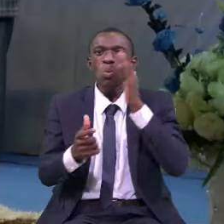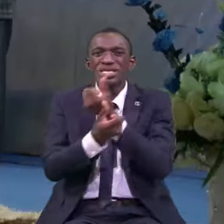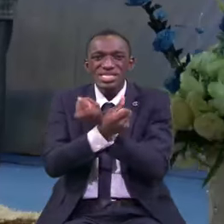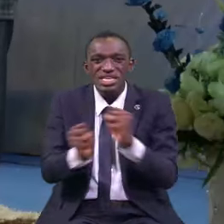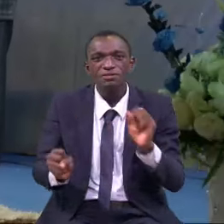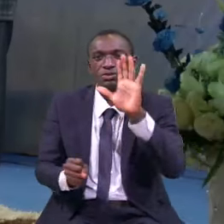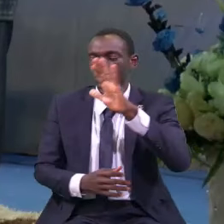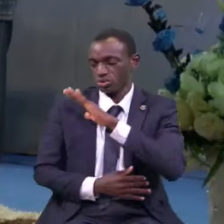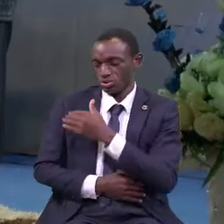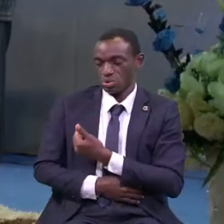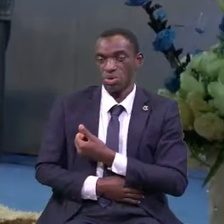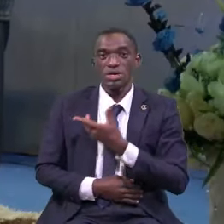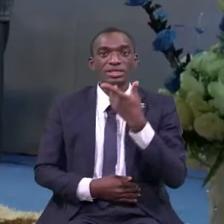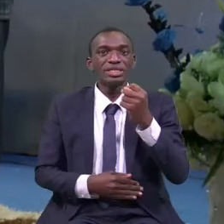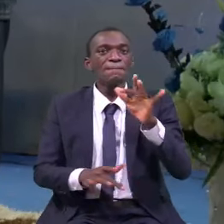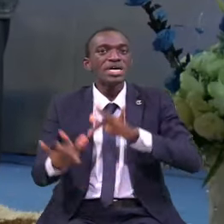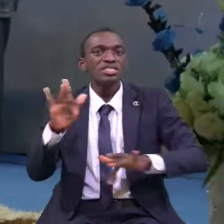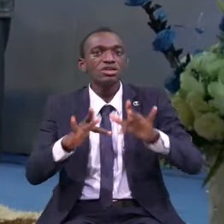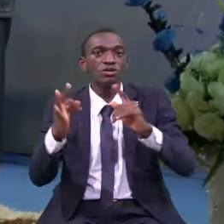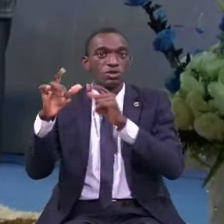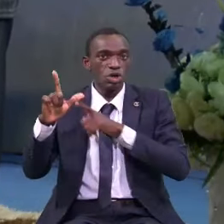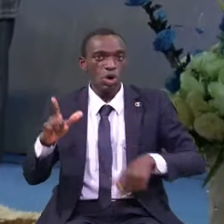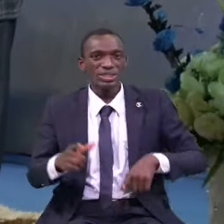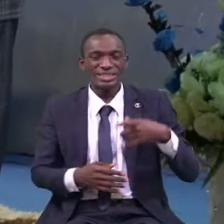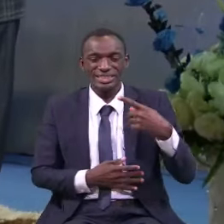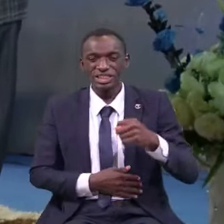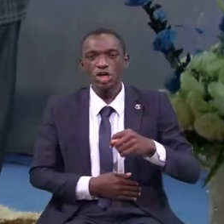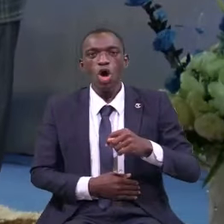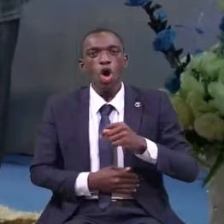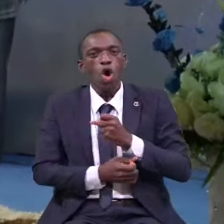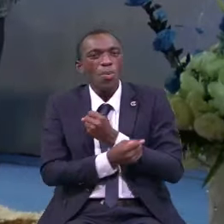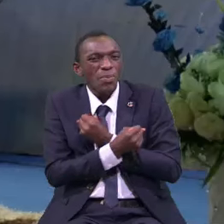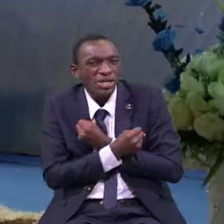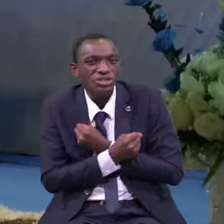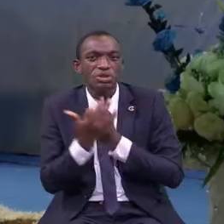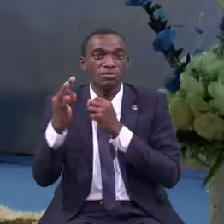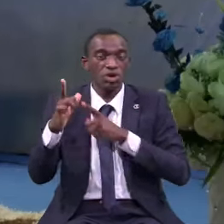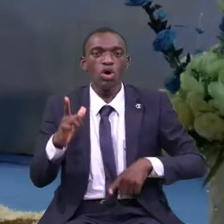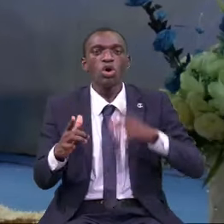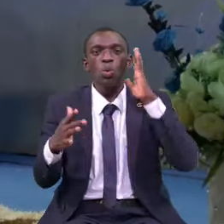And the mercy of the Lord, the compassion of the Lord will heal your body.